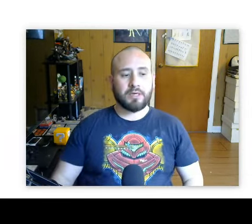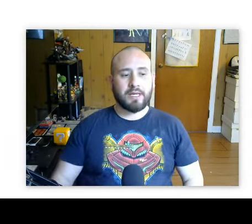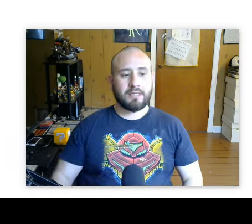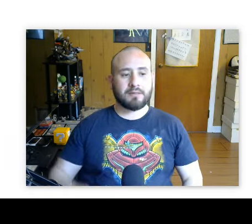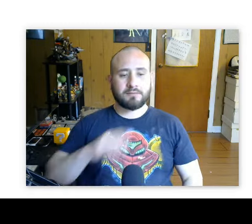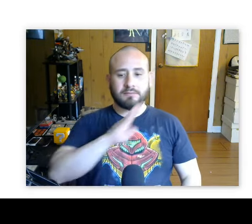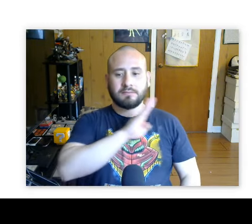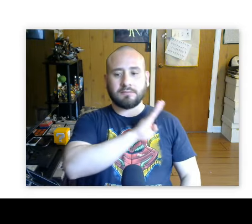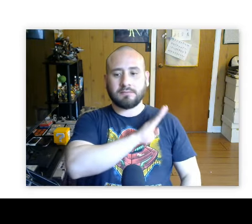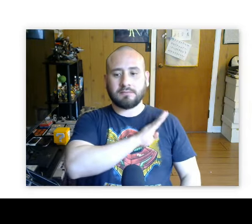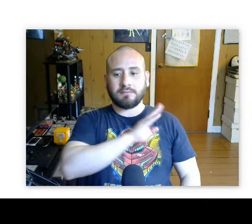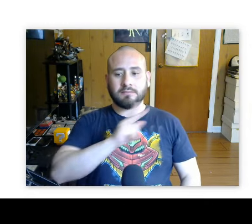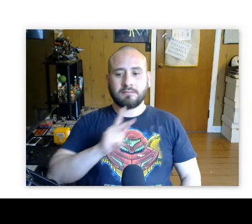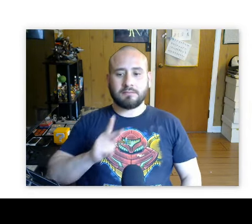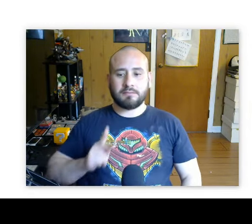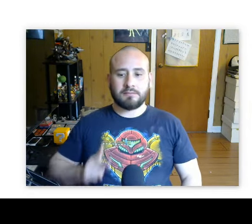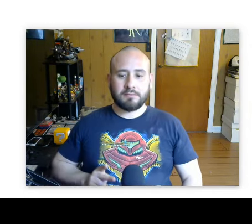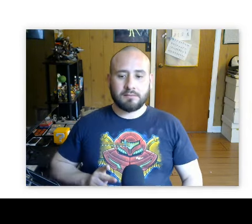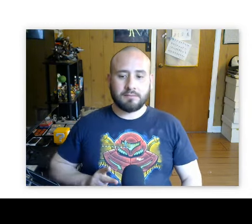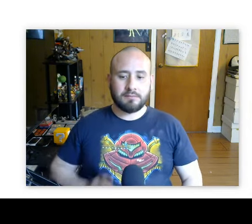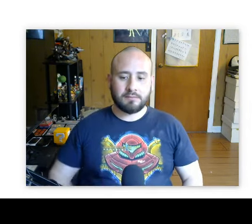Burger King.